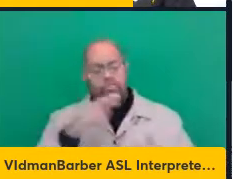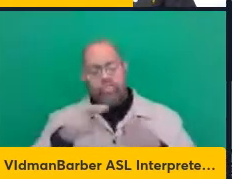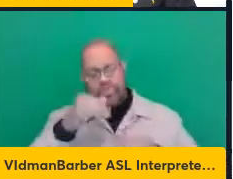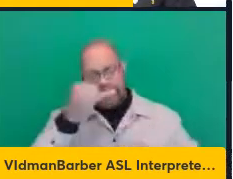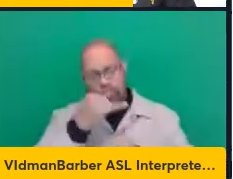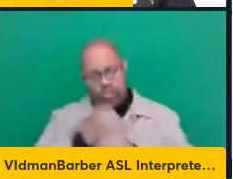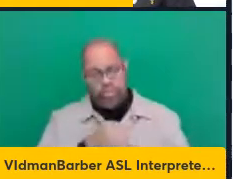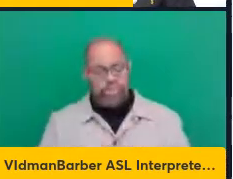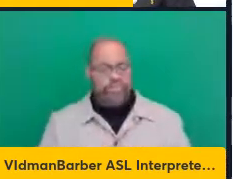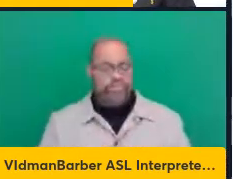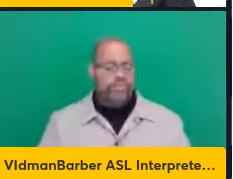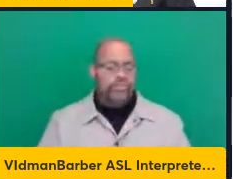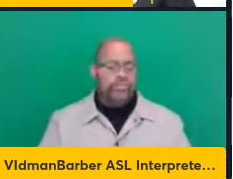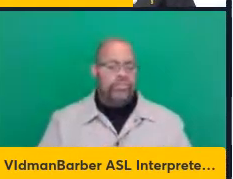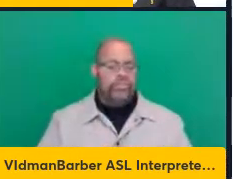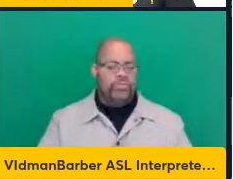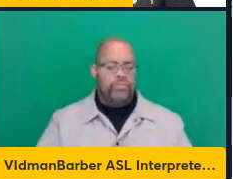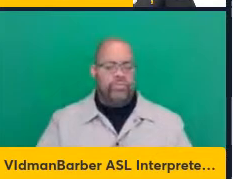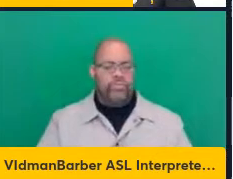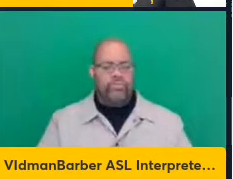institutions or